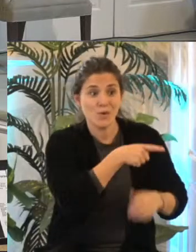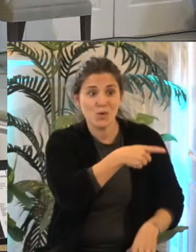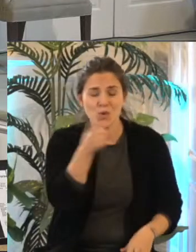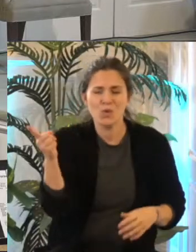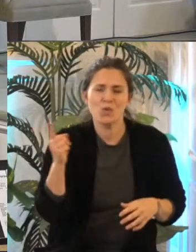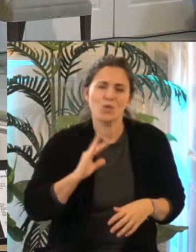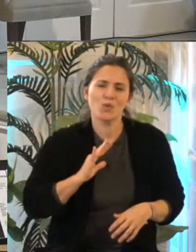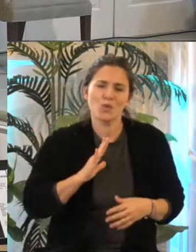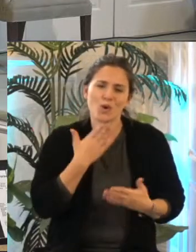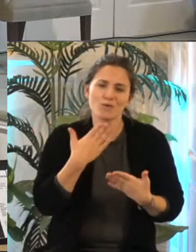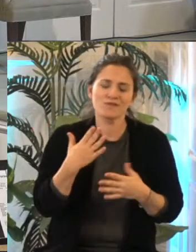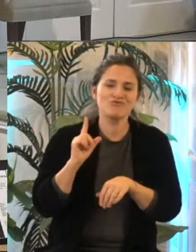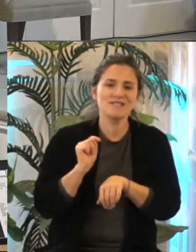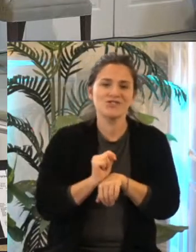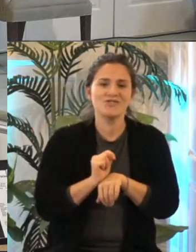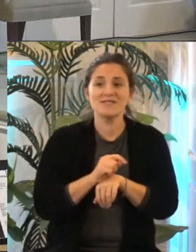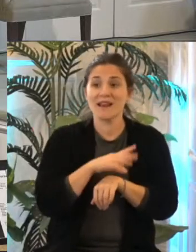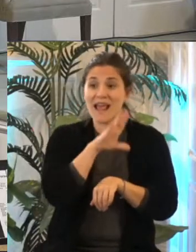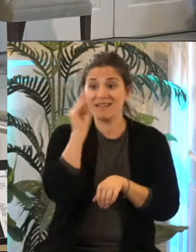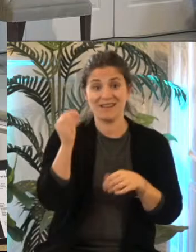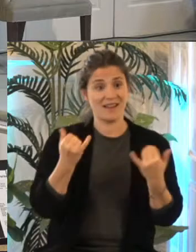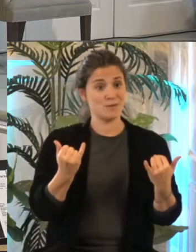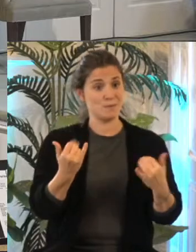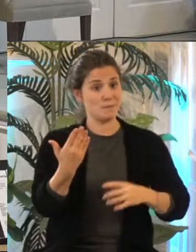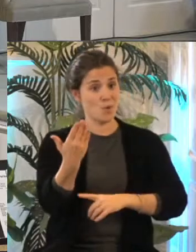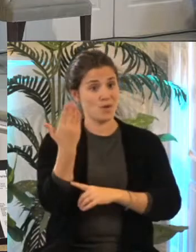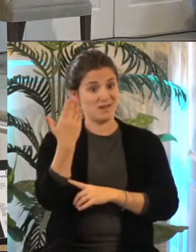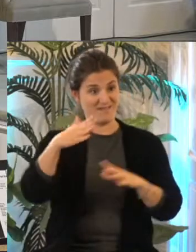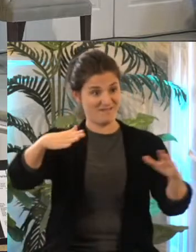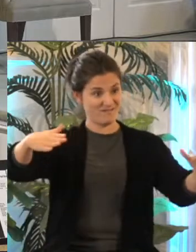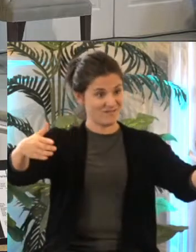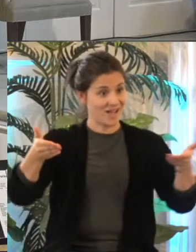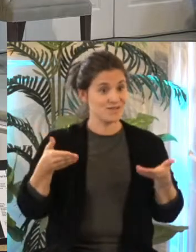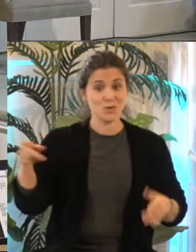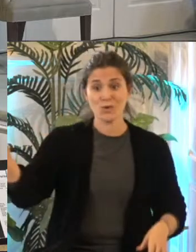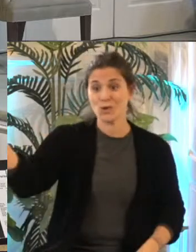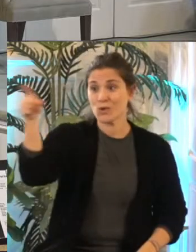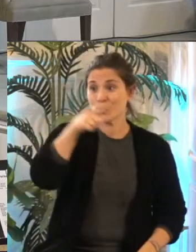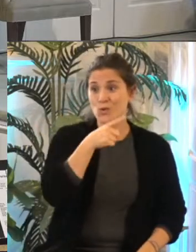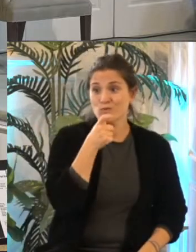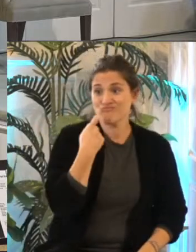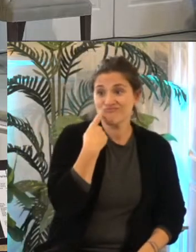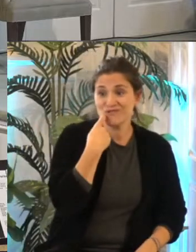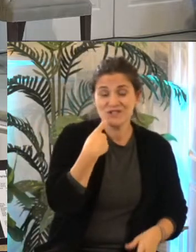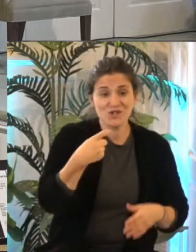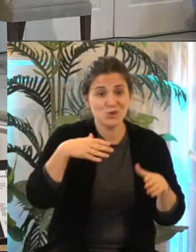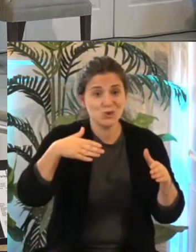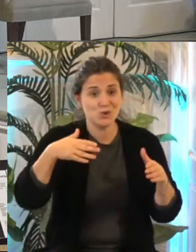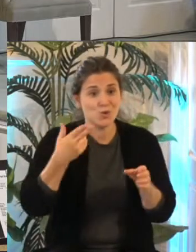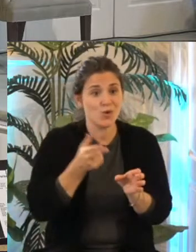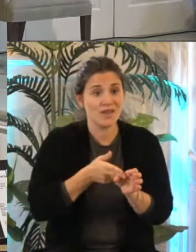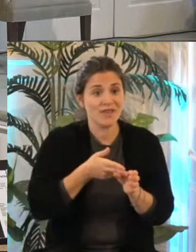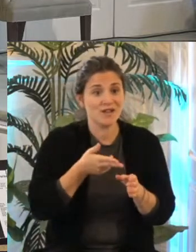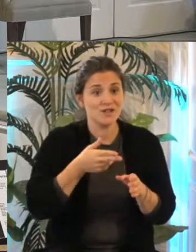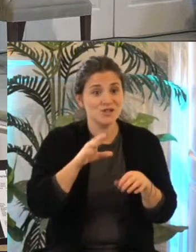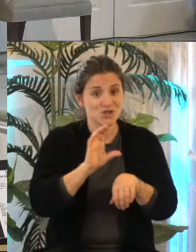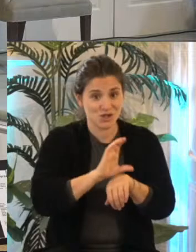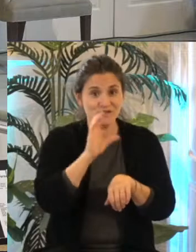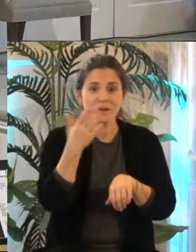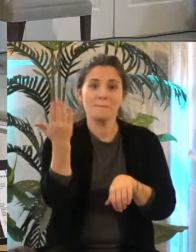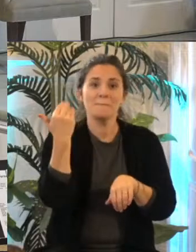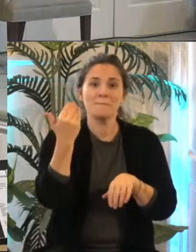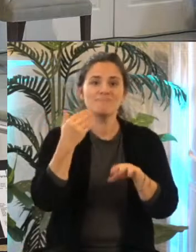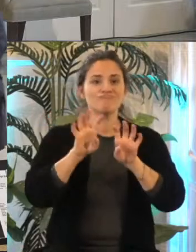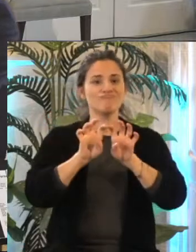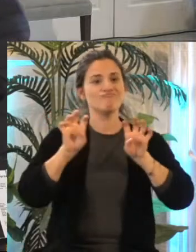our ritual of this morning, which is to invite anyone who's joined the church over the last few months who are here to be recognized to come forward now